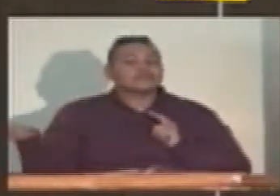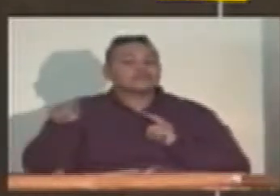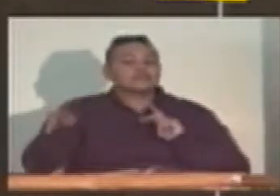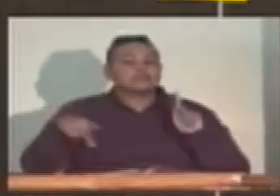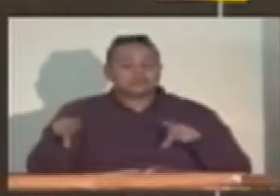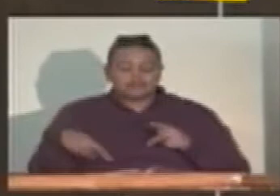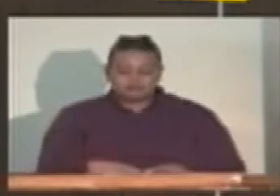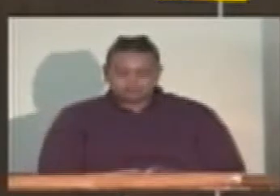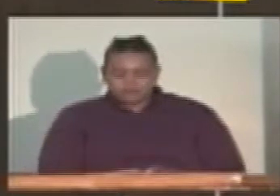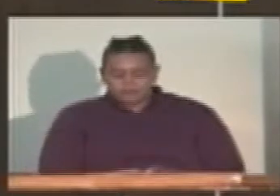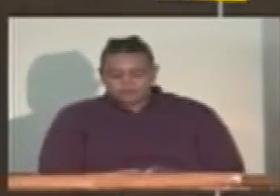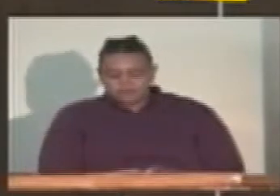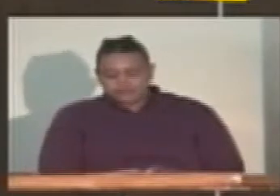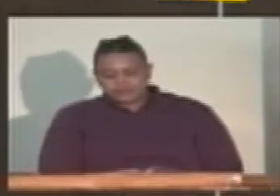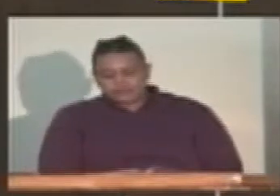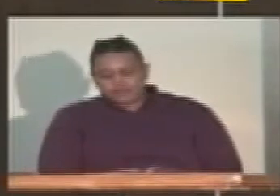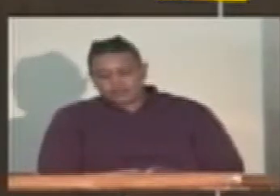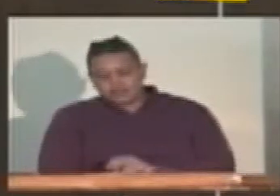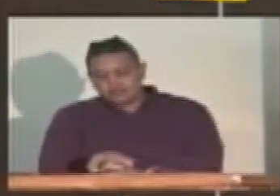its people.